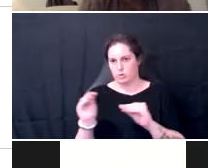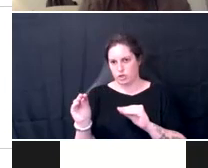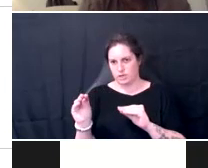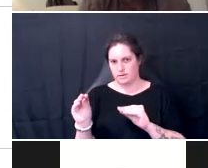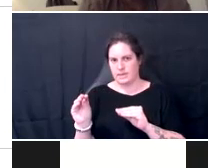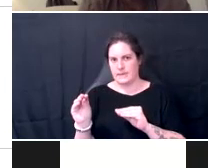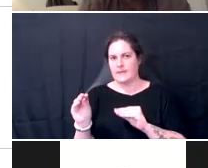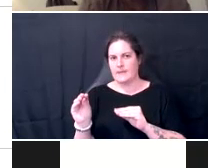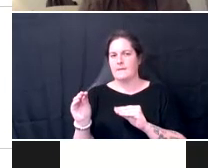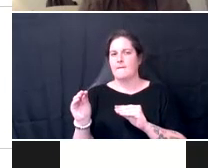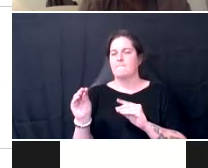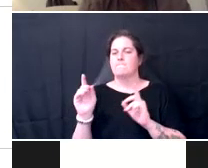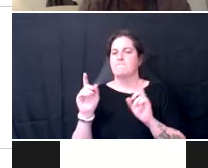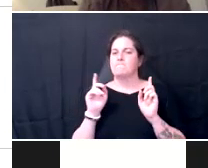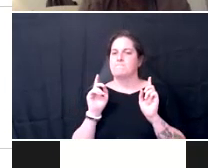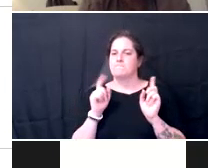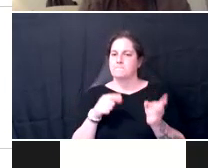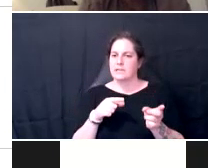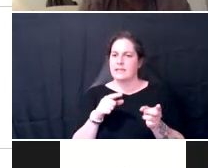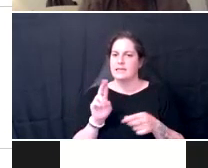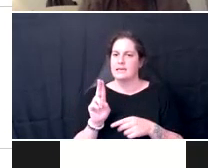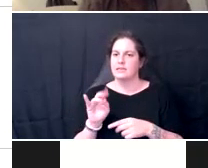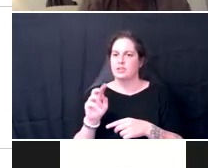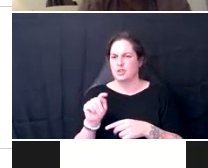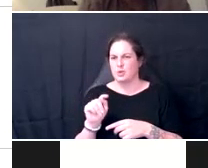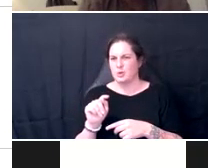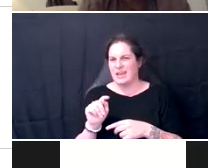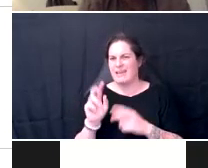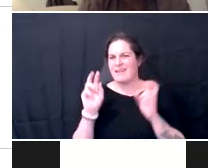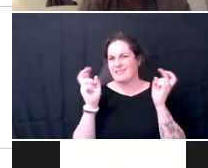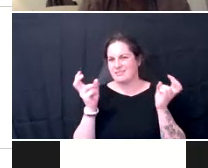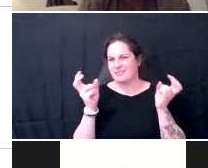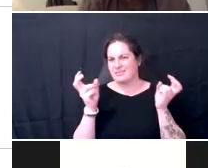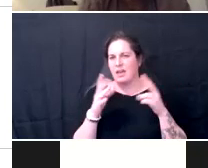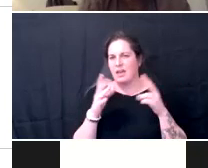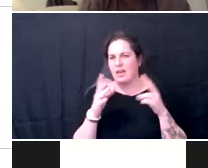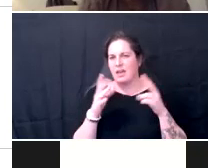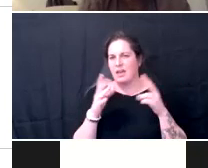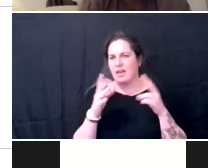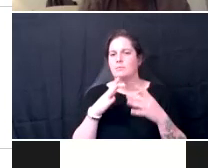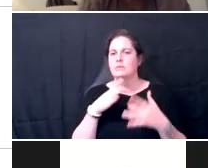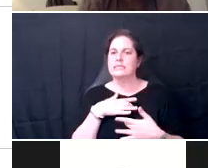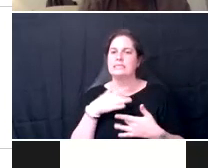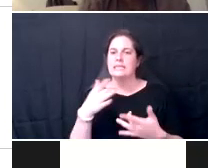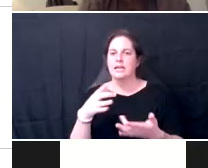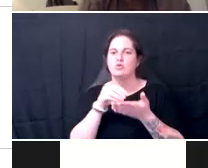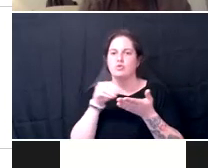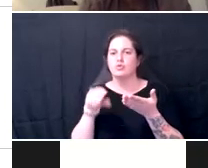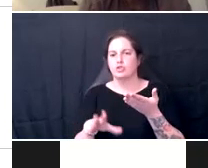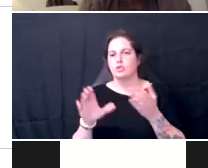this is one particular unit that I typically have students work through on their